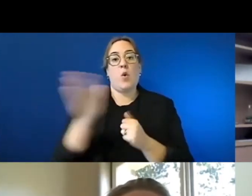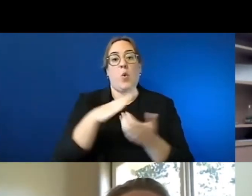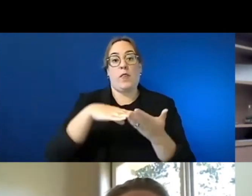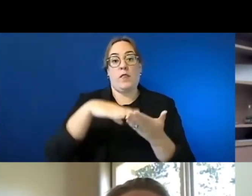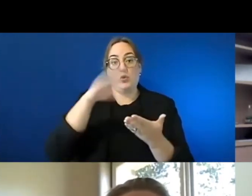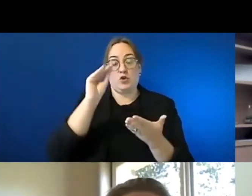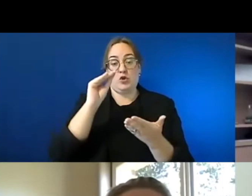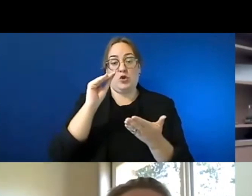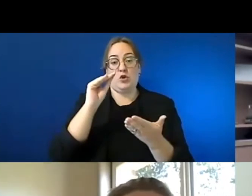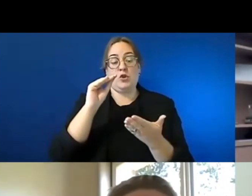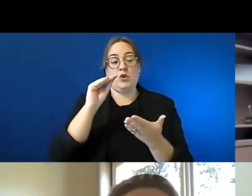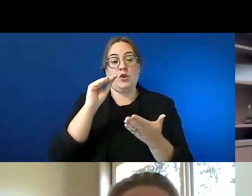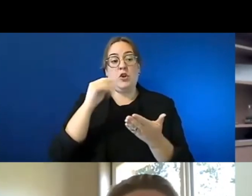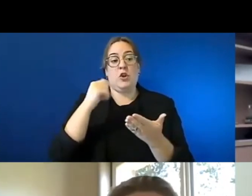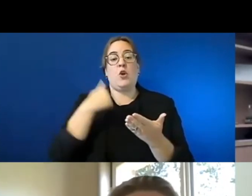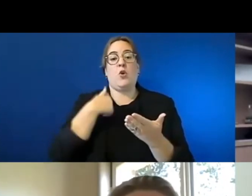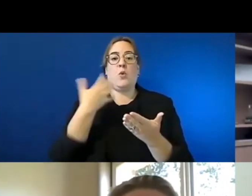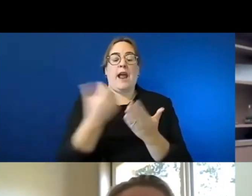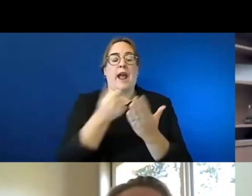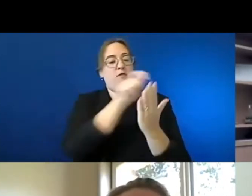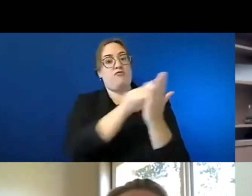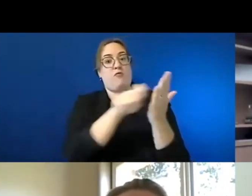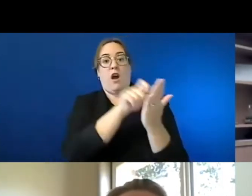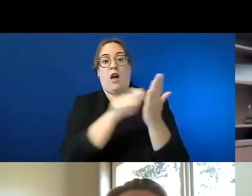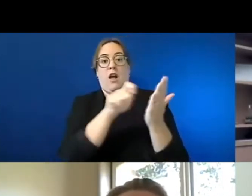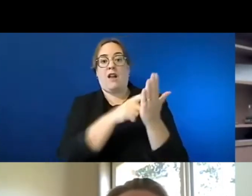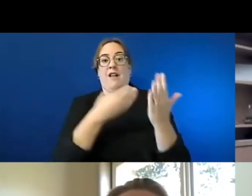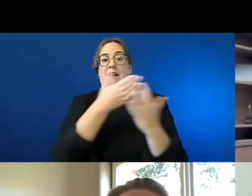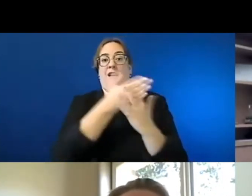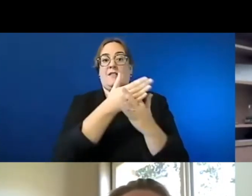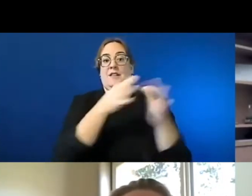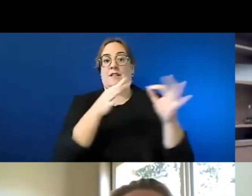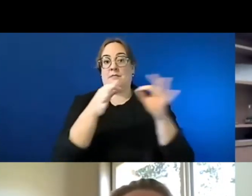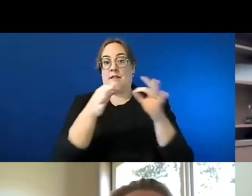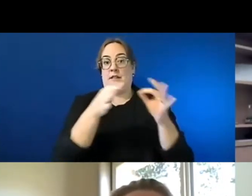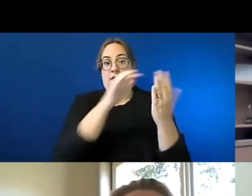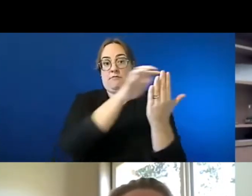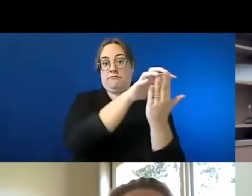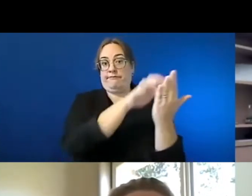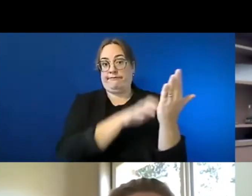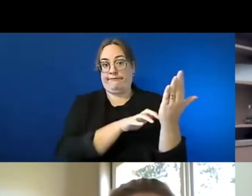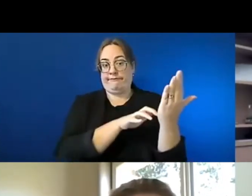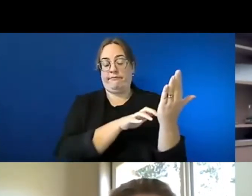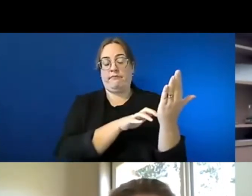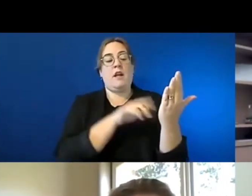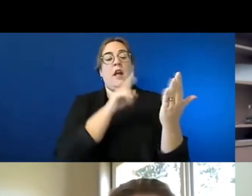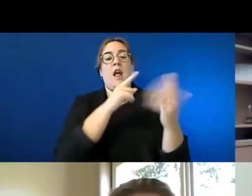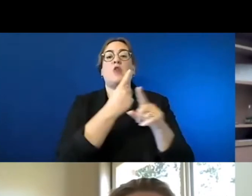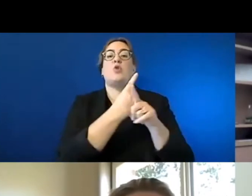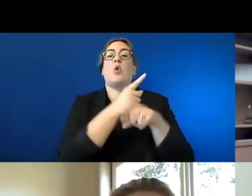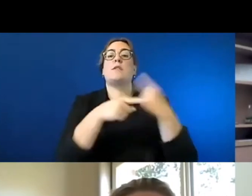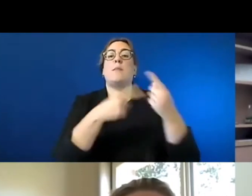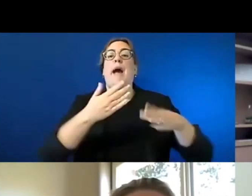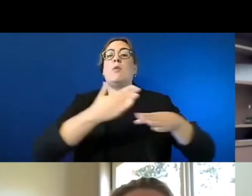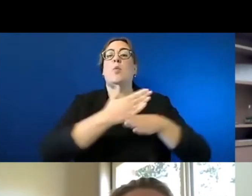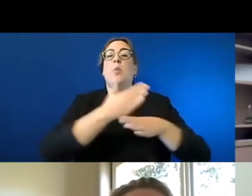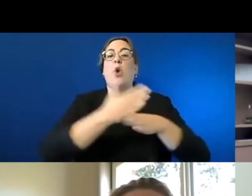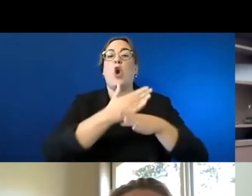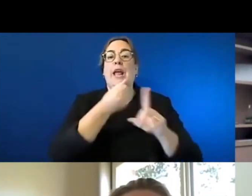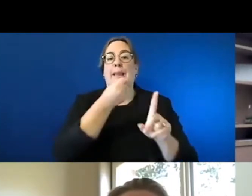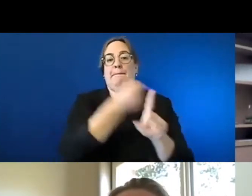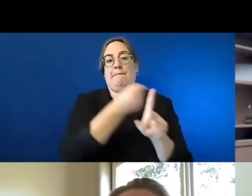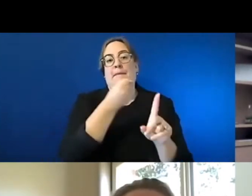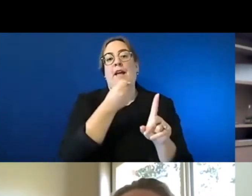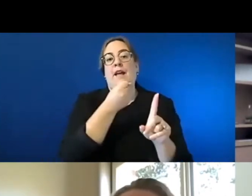up what we call education access plan, which includes the functional impact of the disability. So that may